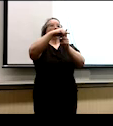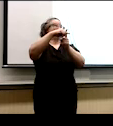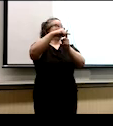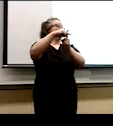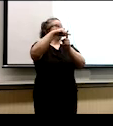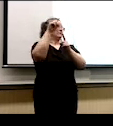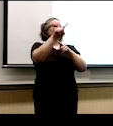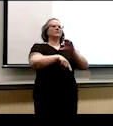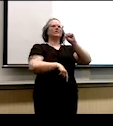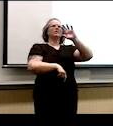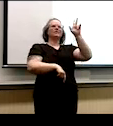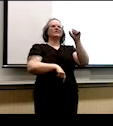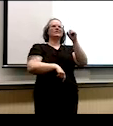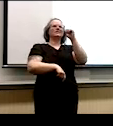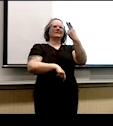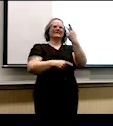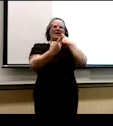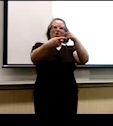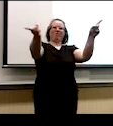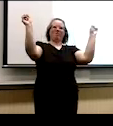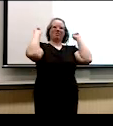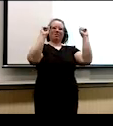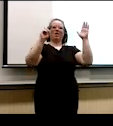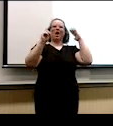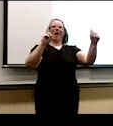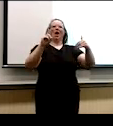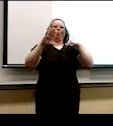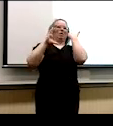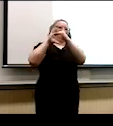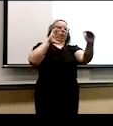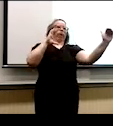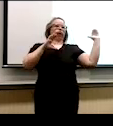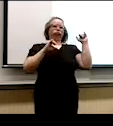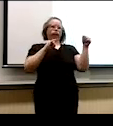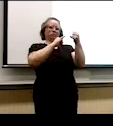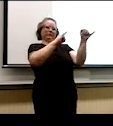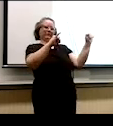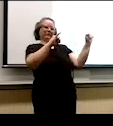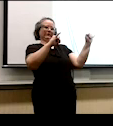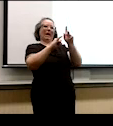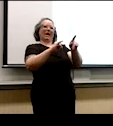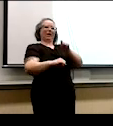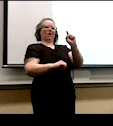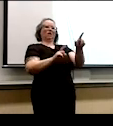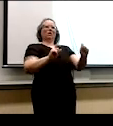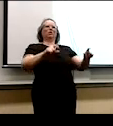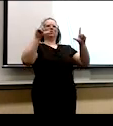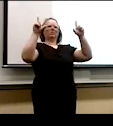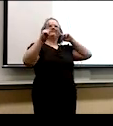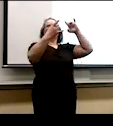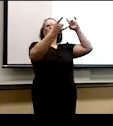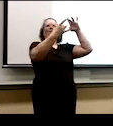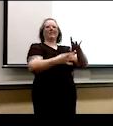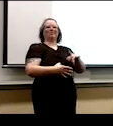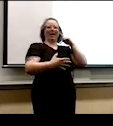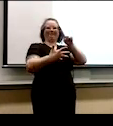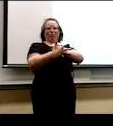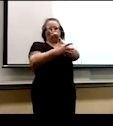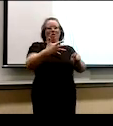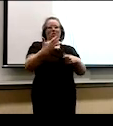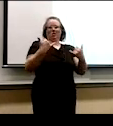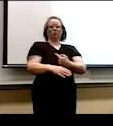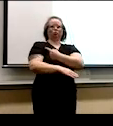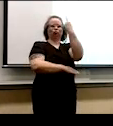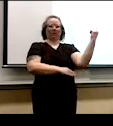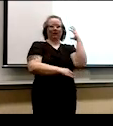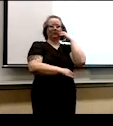also, usually there are suggestions for future topics, so if you have some ideas there. And I'd like to just thank Sarah for